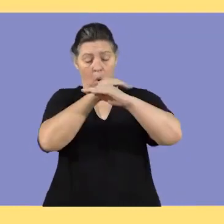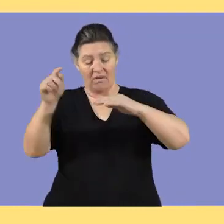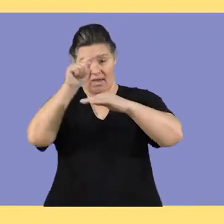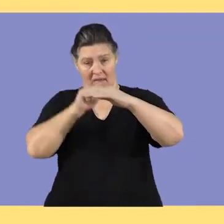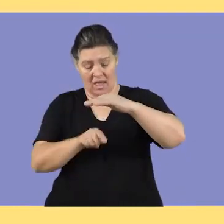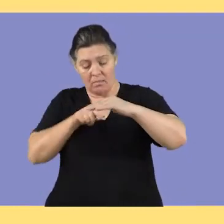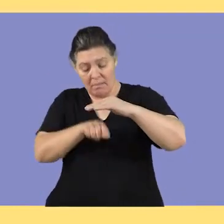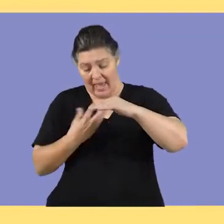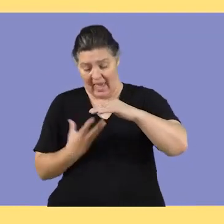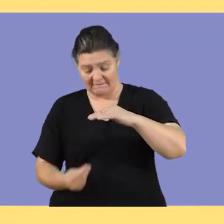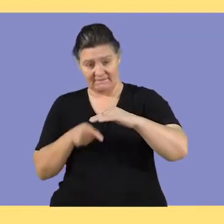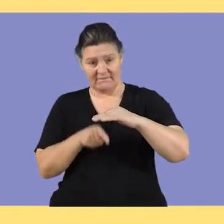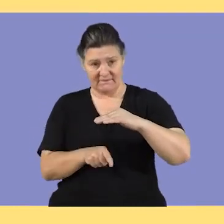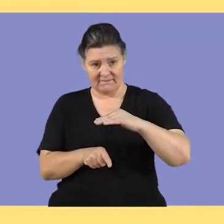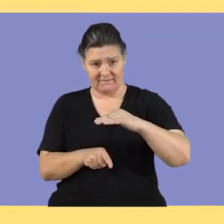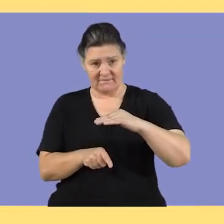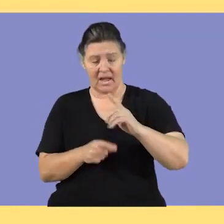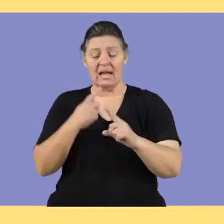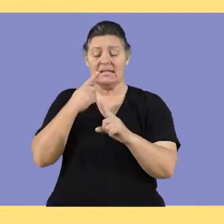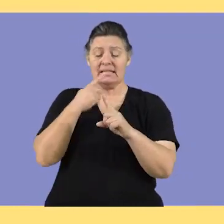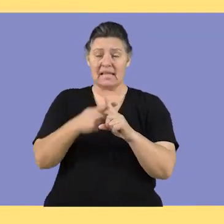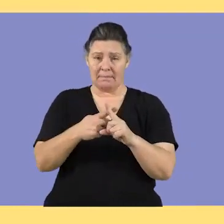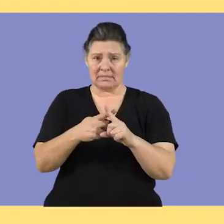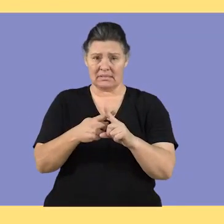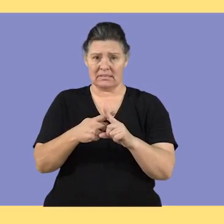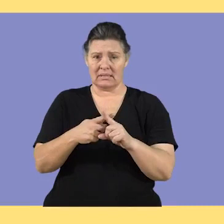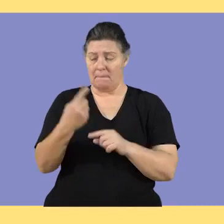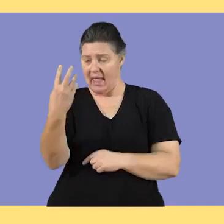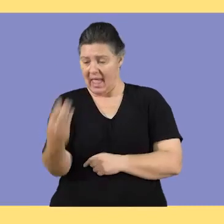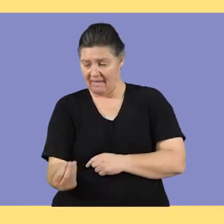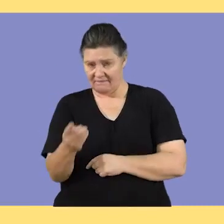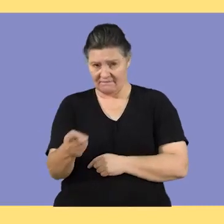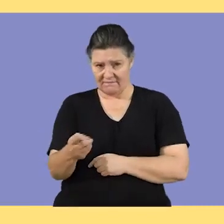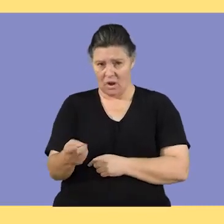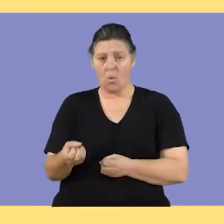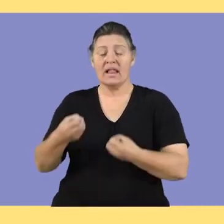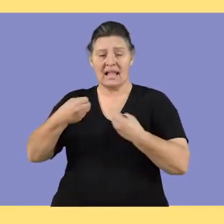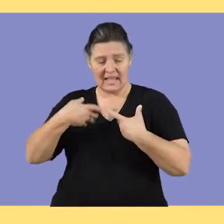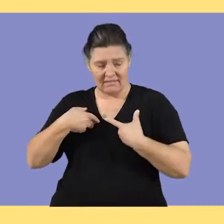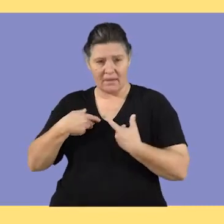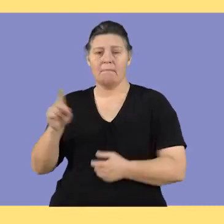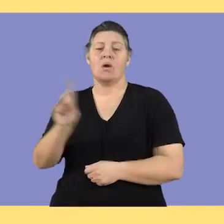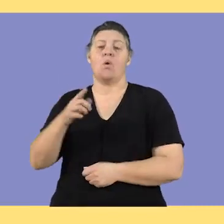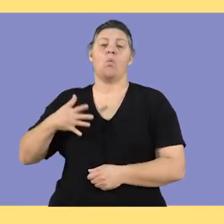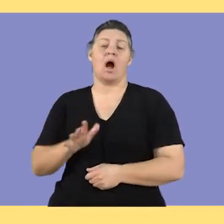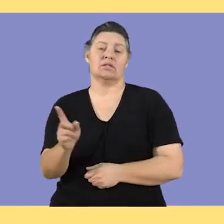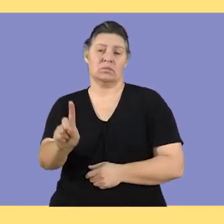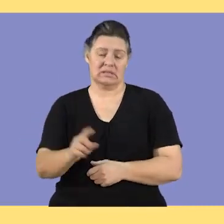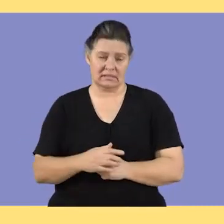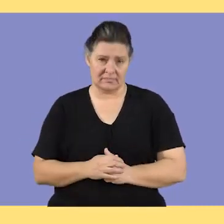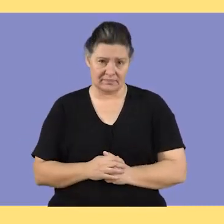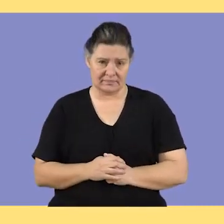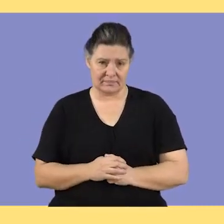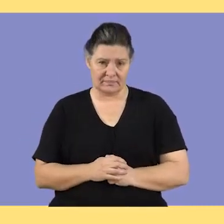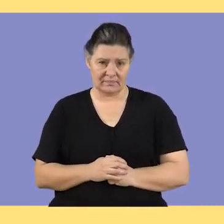over what you have, multiply that by what you have will give you what you